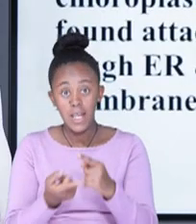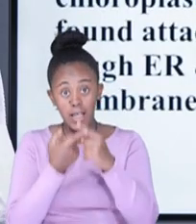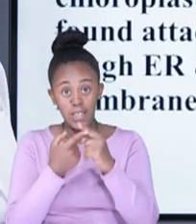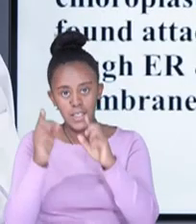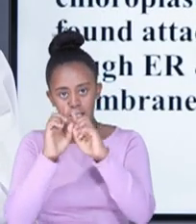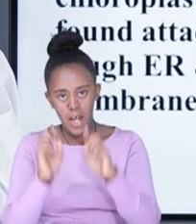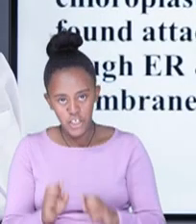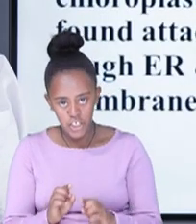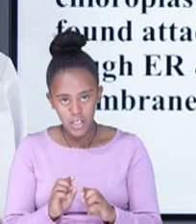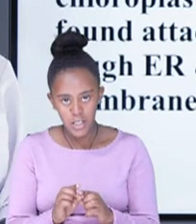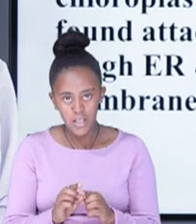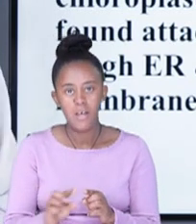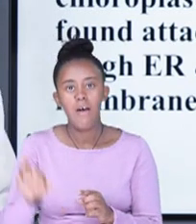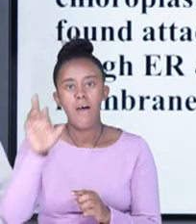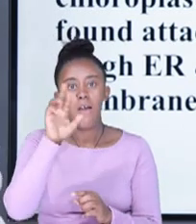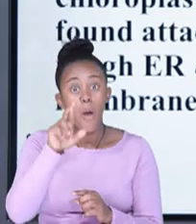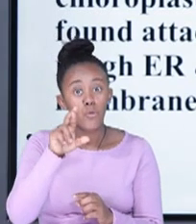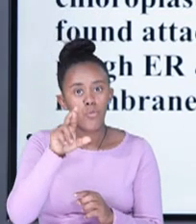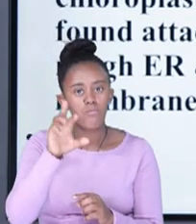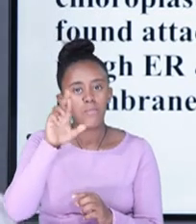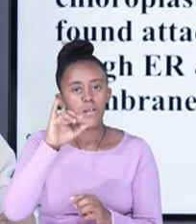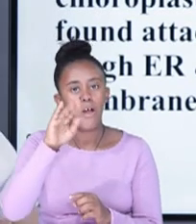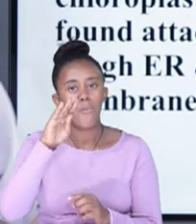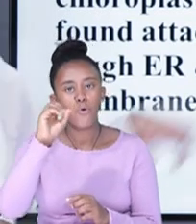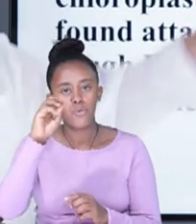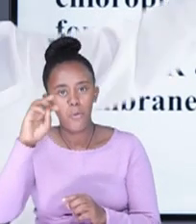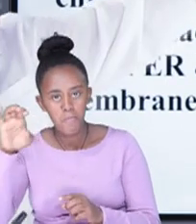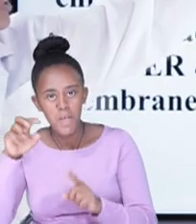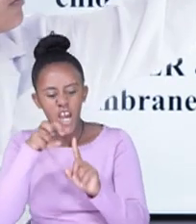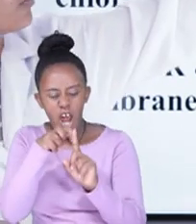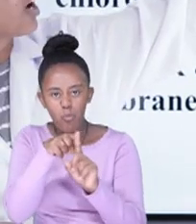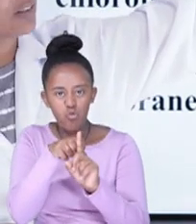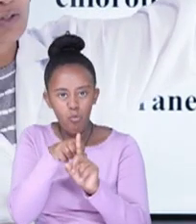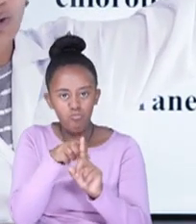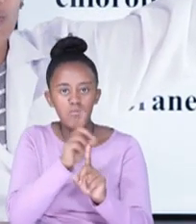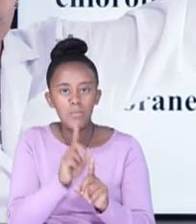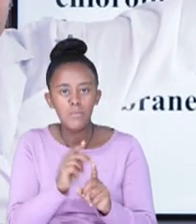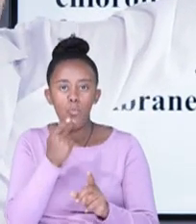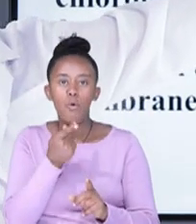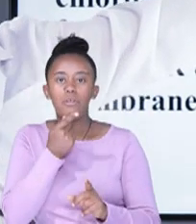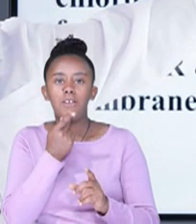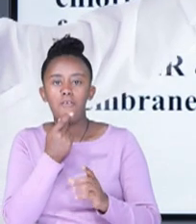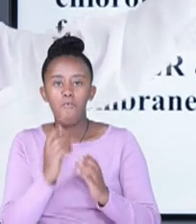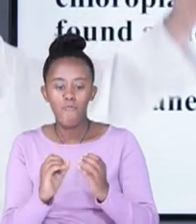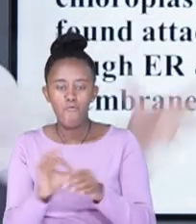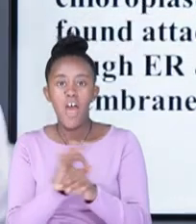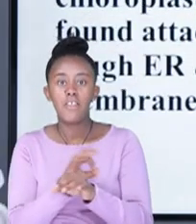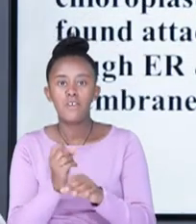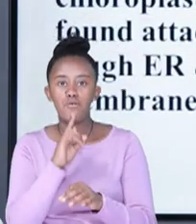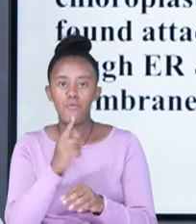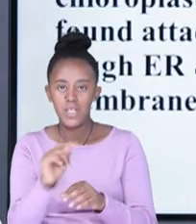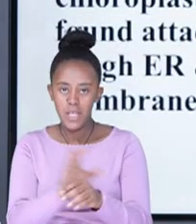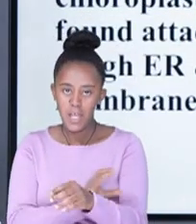structure is ribosomes. Ribosomes are known as protein factories of the cell. From this, you